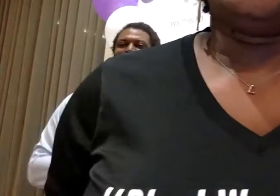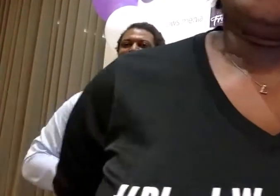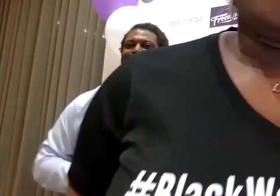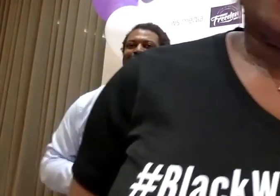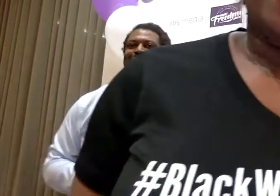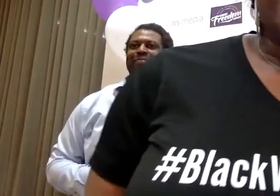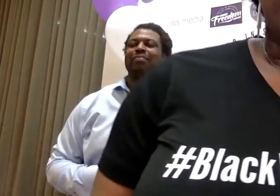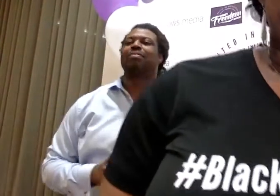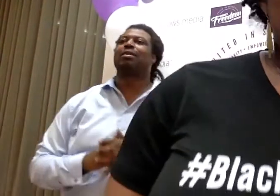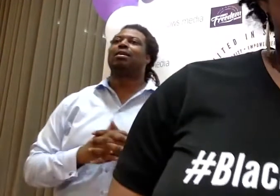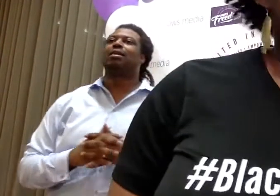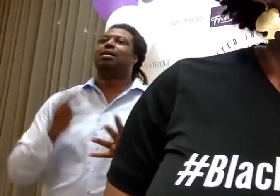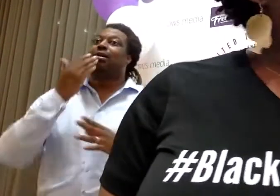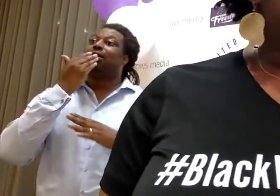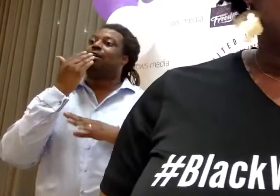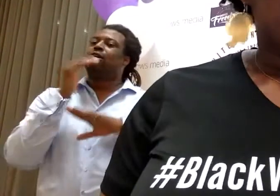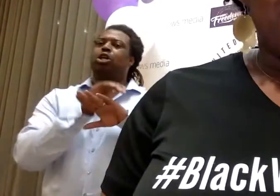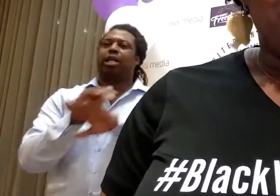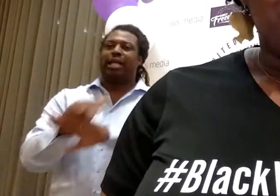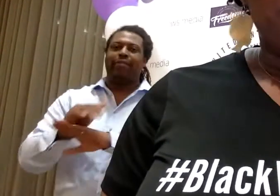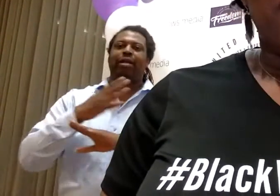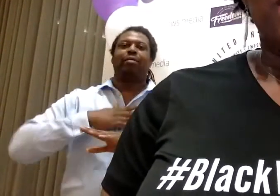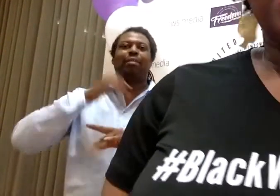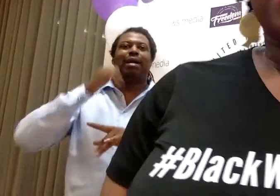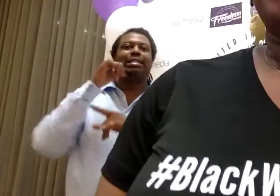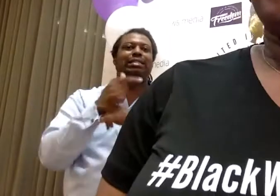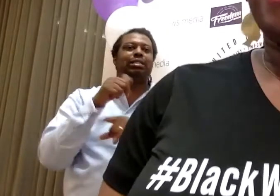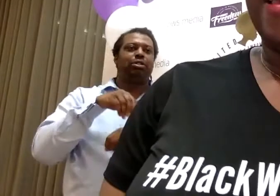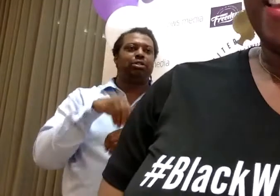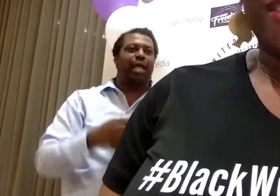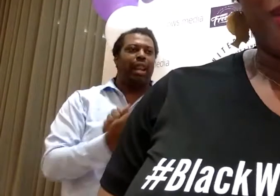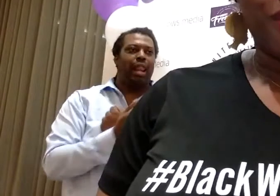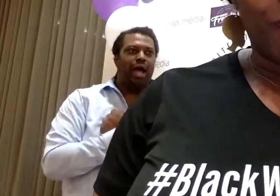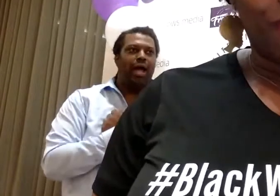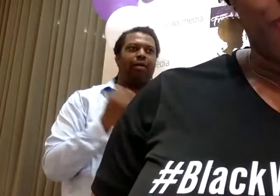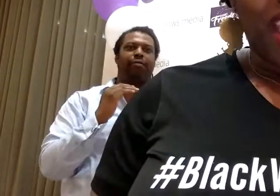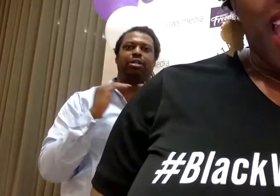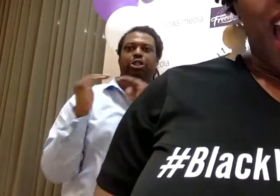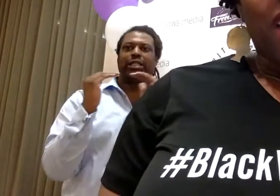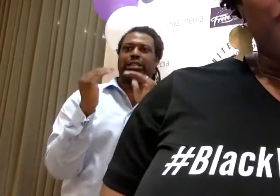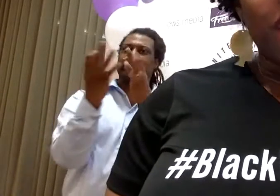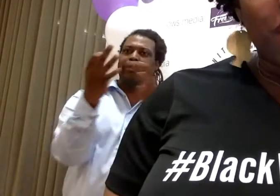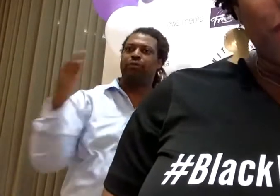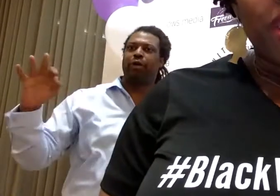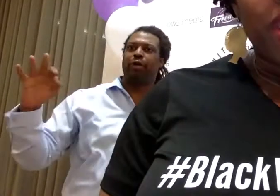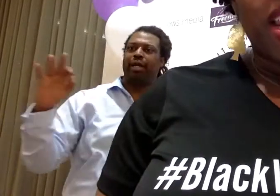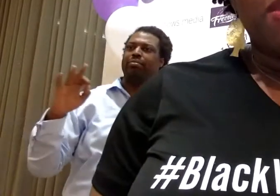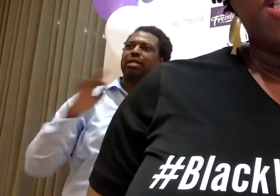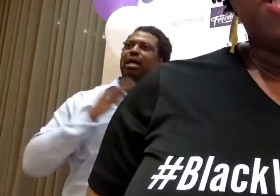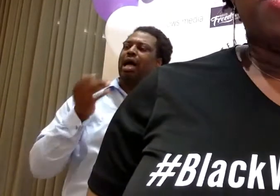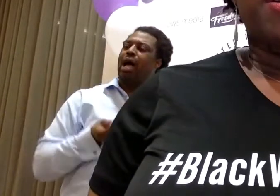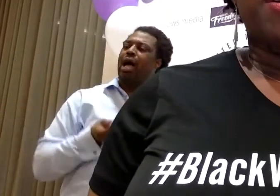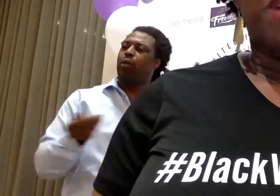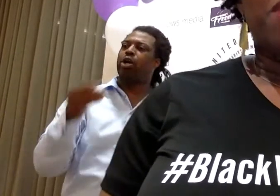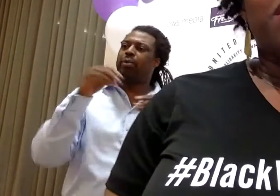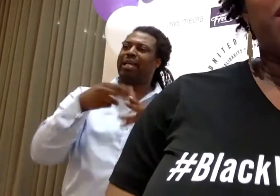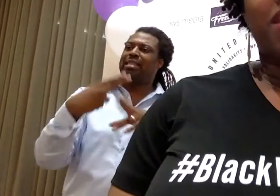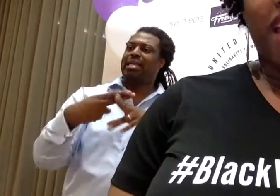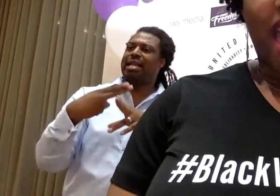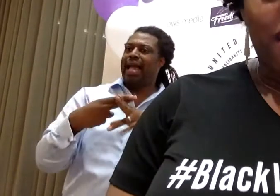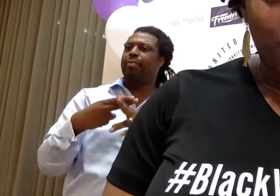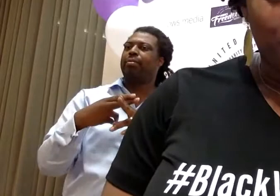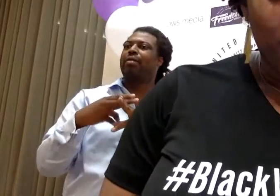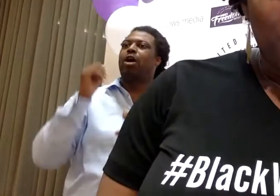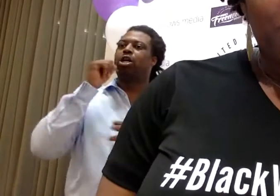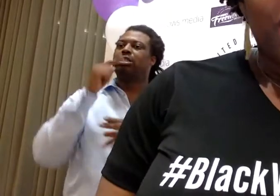Well, good evening, my sisters in love, in justice, and in freedom. I greet you in the name and the spirit of our mother,